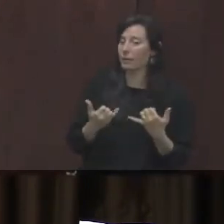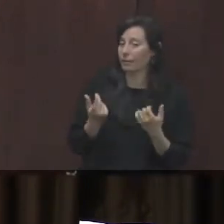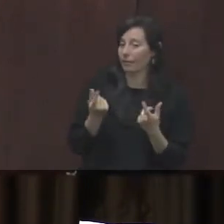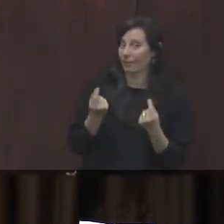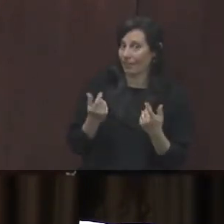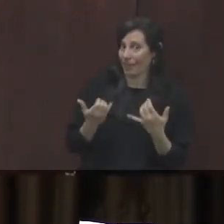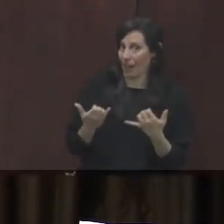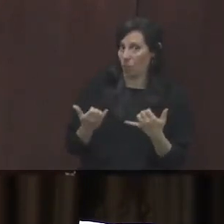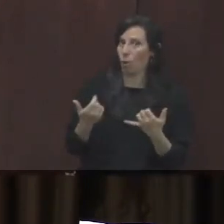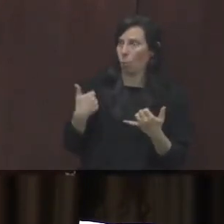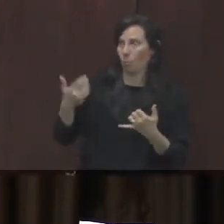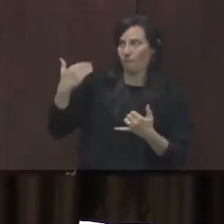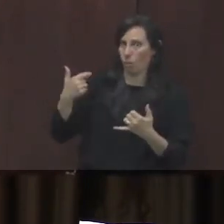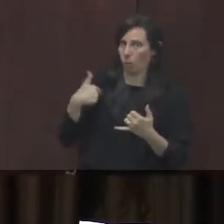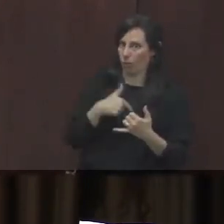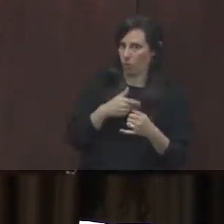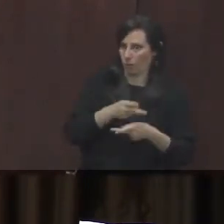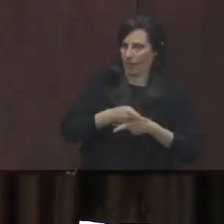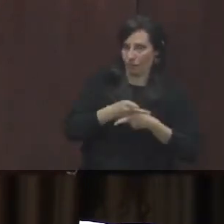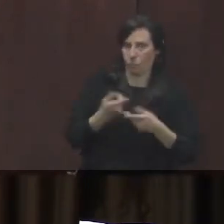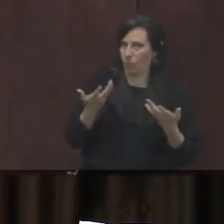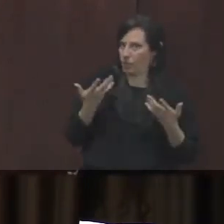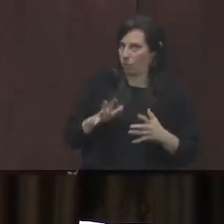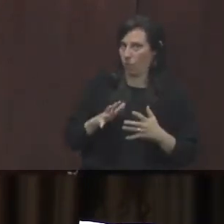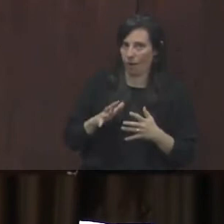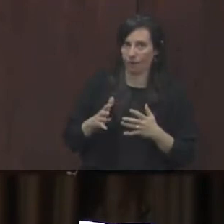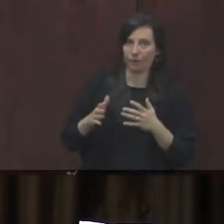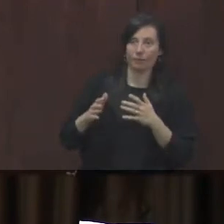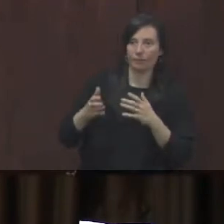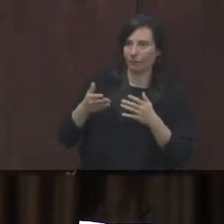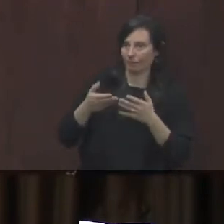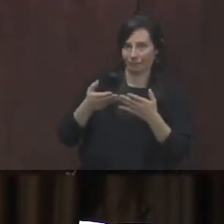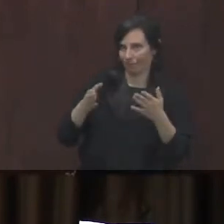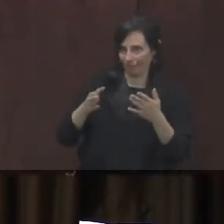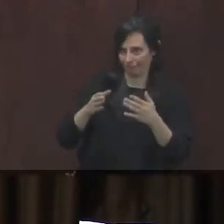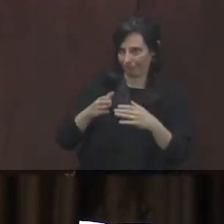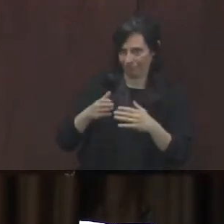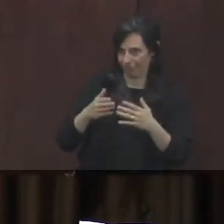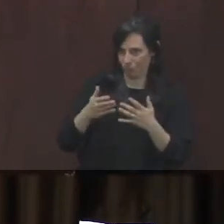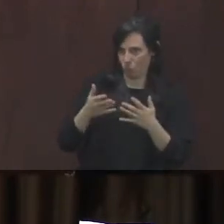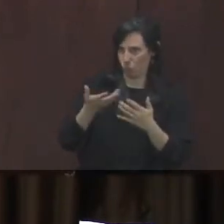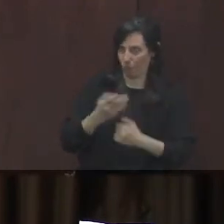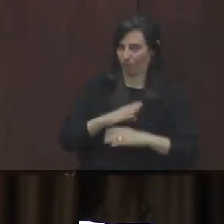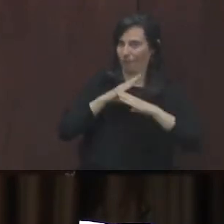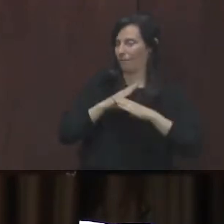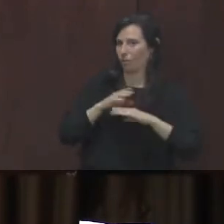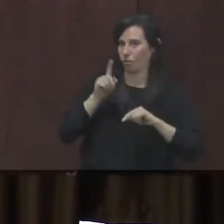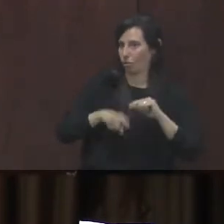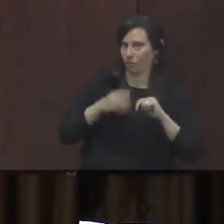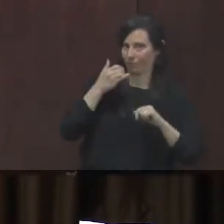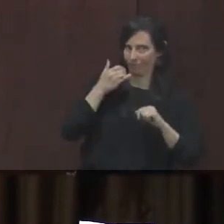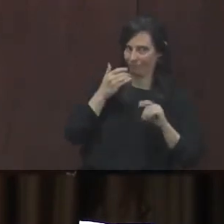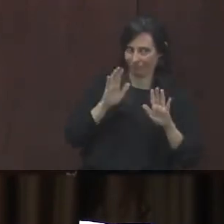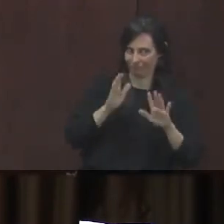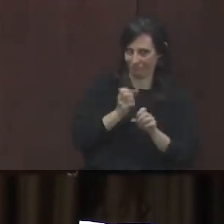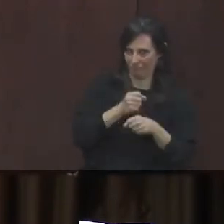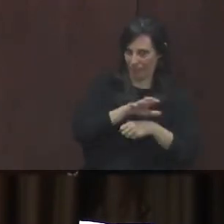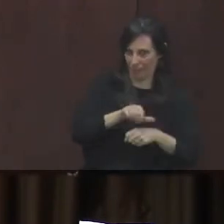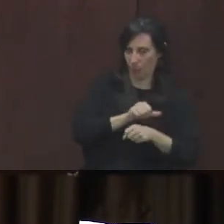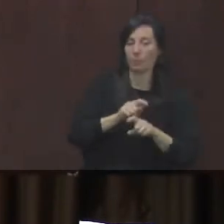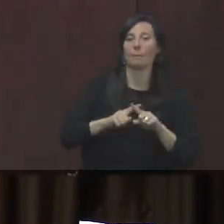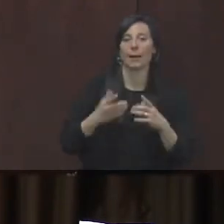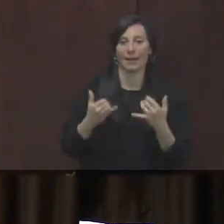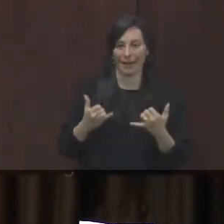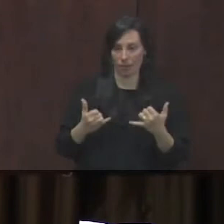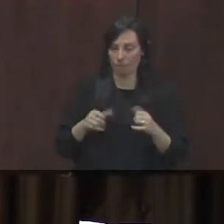we were being very cautious not to open those schedules just yet. So what we'll do after this is tell folks, all right, we're ready to open those schedules. We have a phone tree